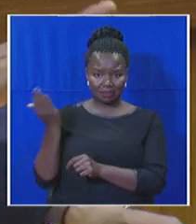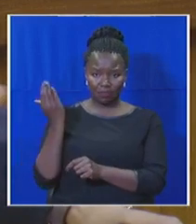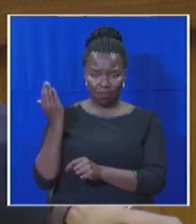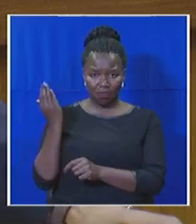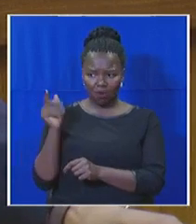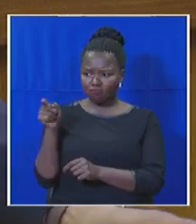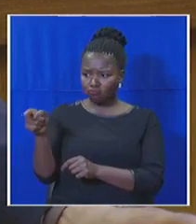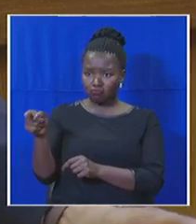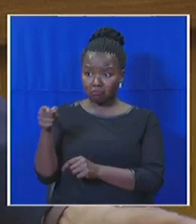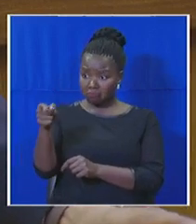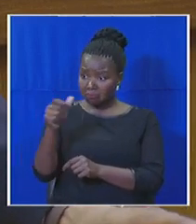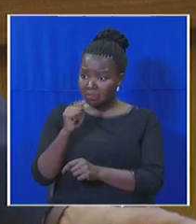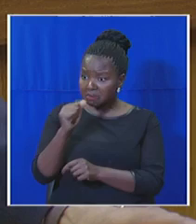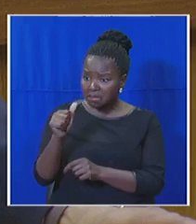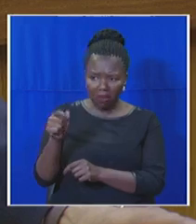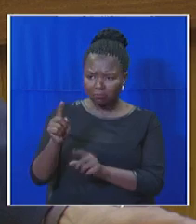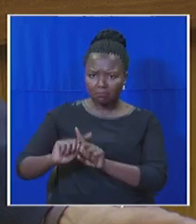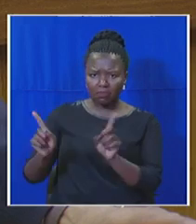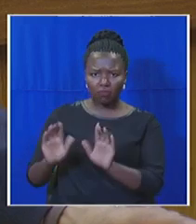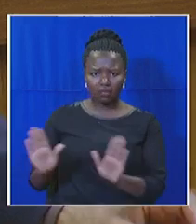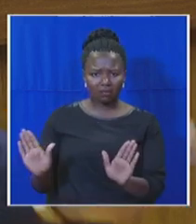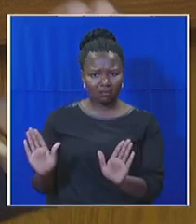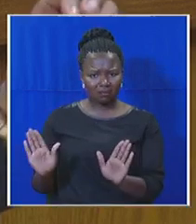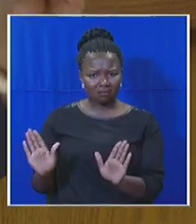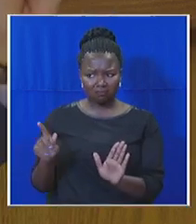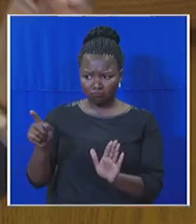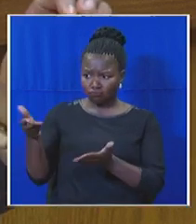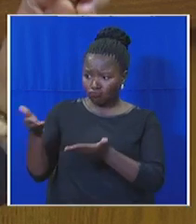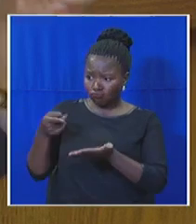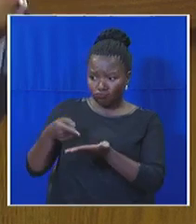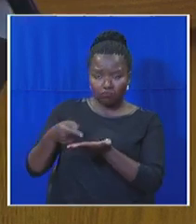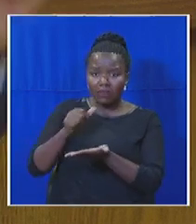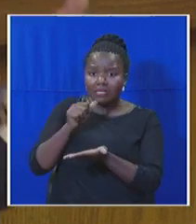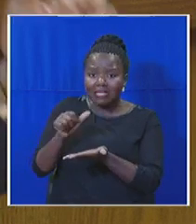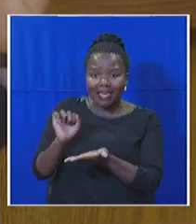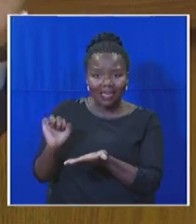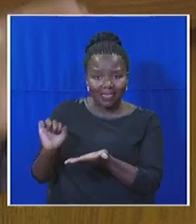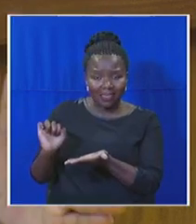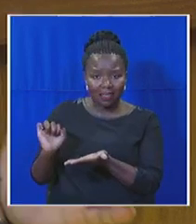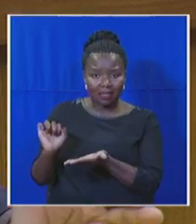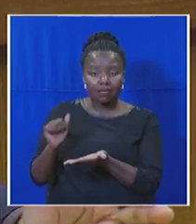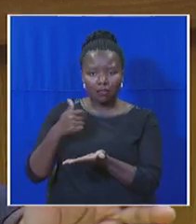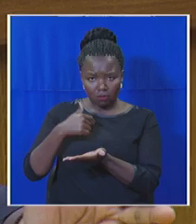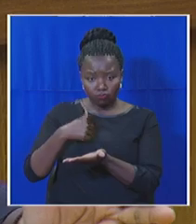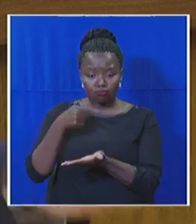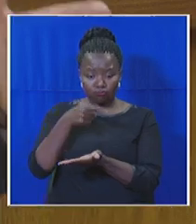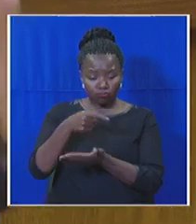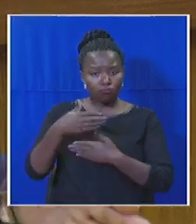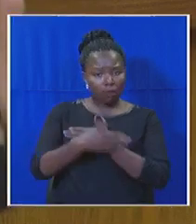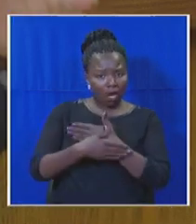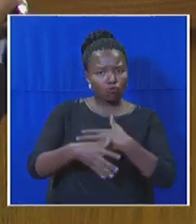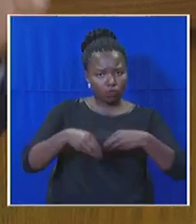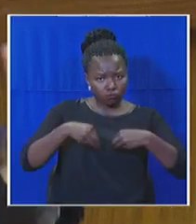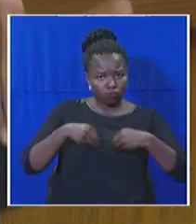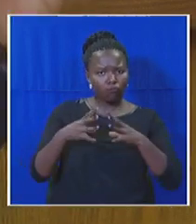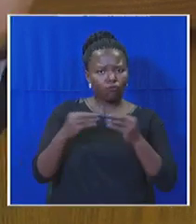they did not present that position to the ANC. They presented a position that accepts that there